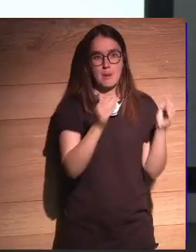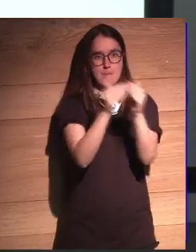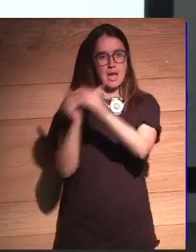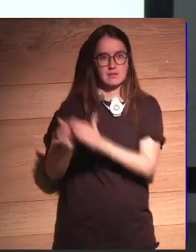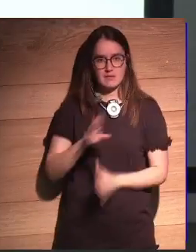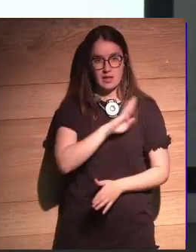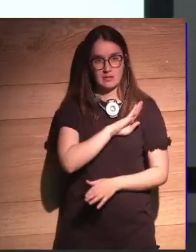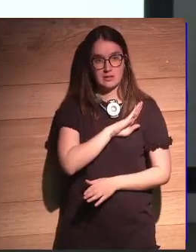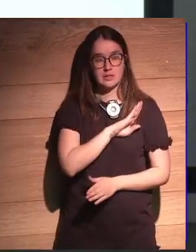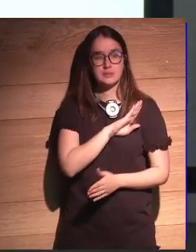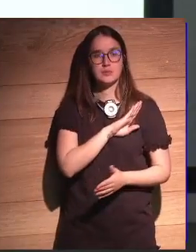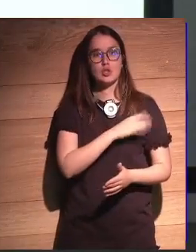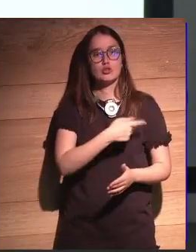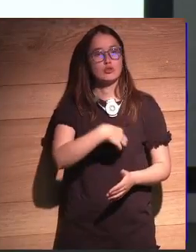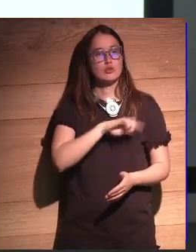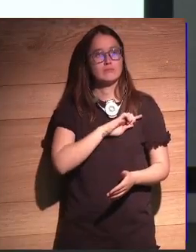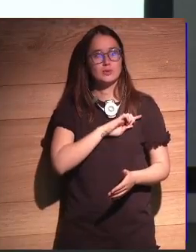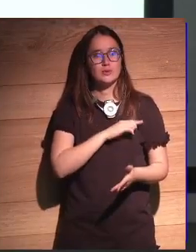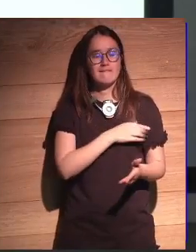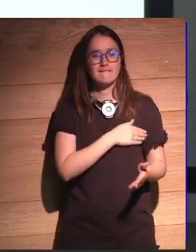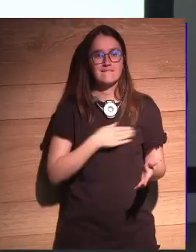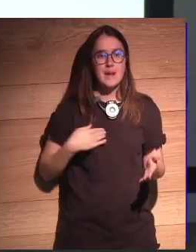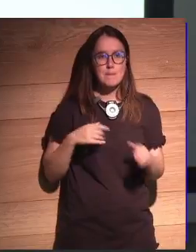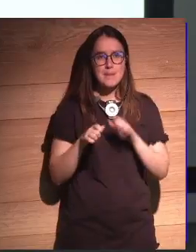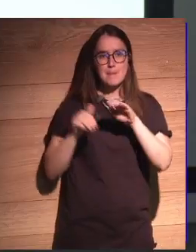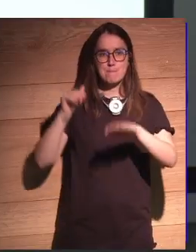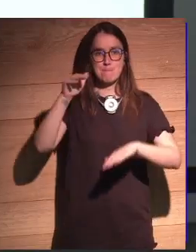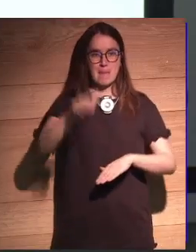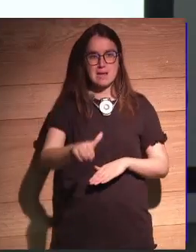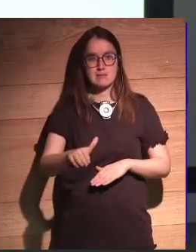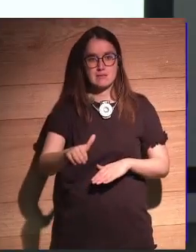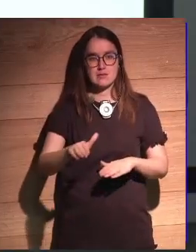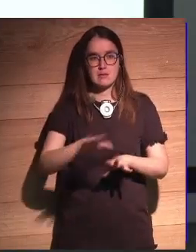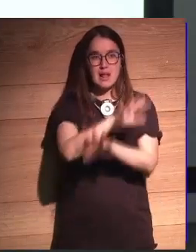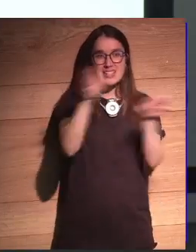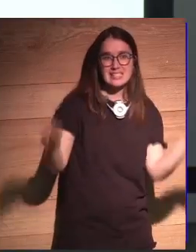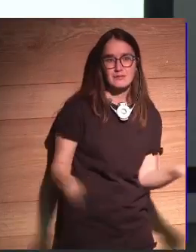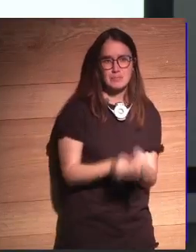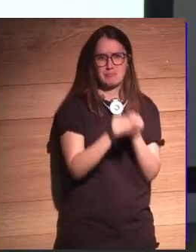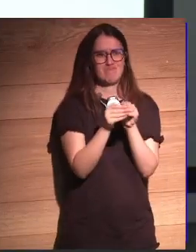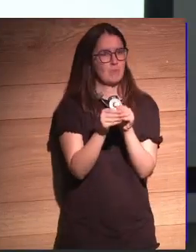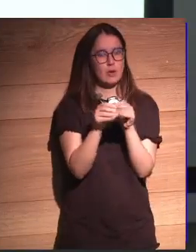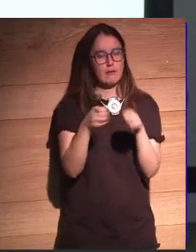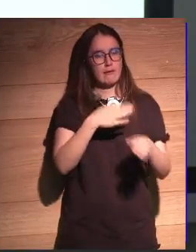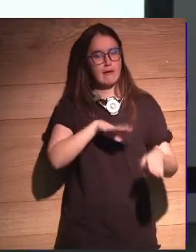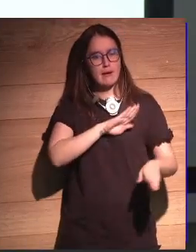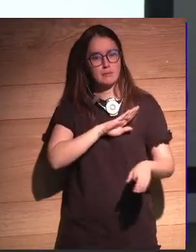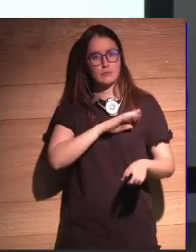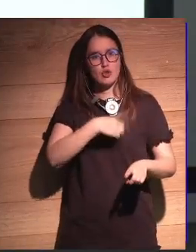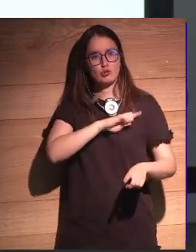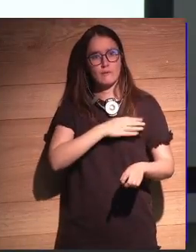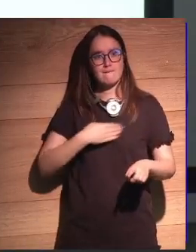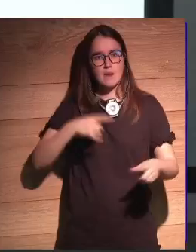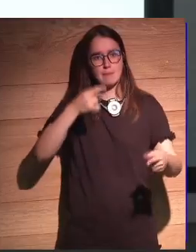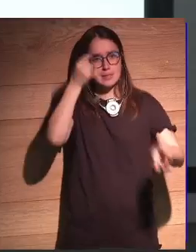So we wanted to move past the ideological simplifications about housing and develop a much more critical way to